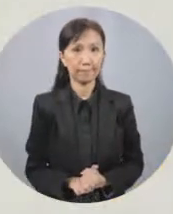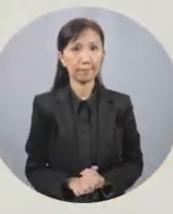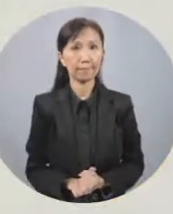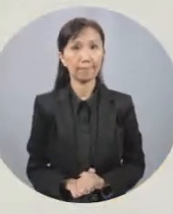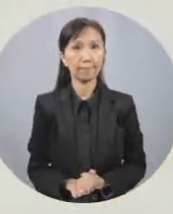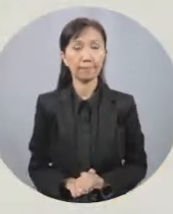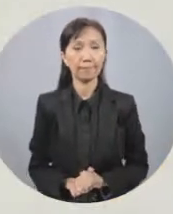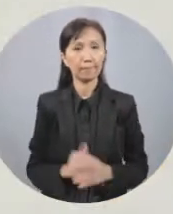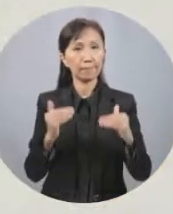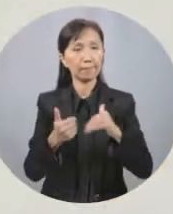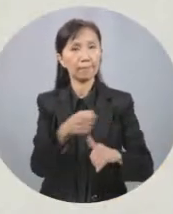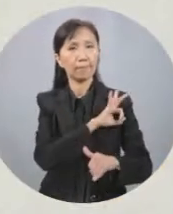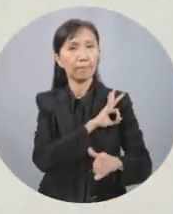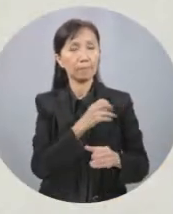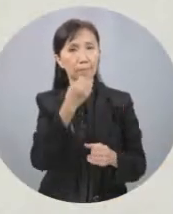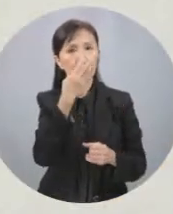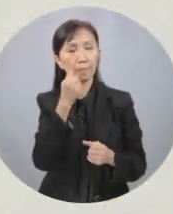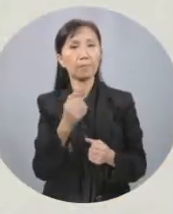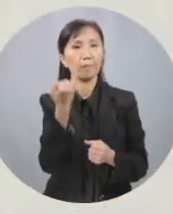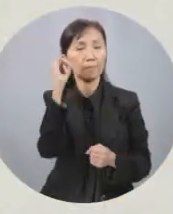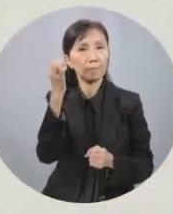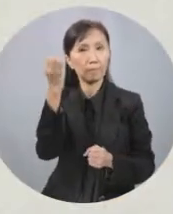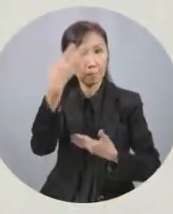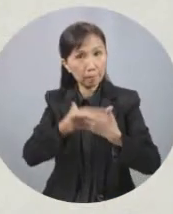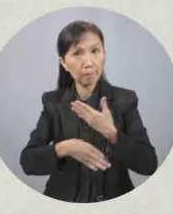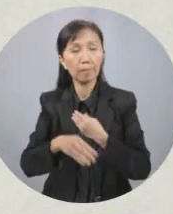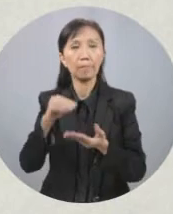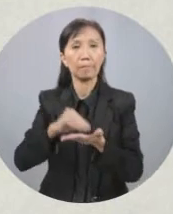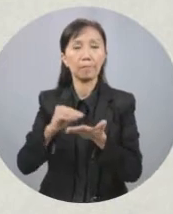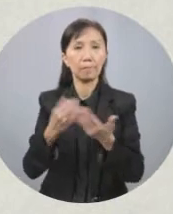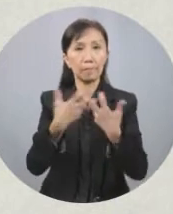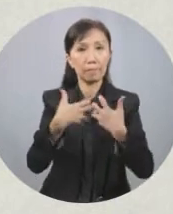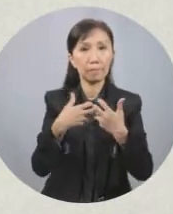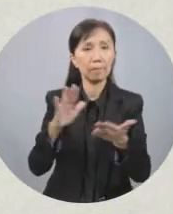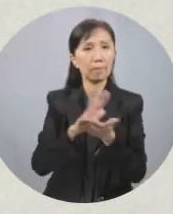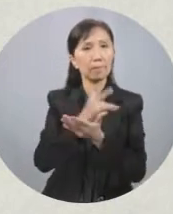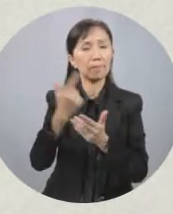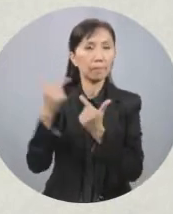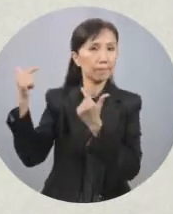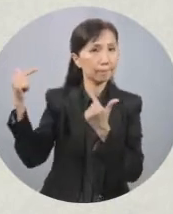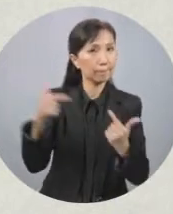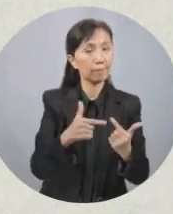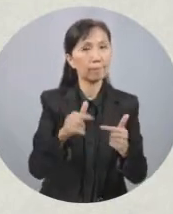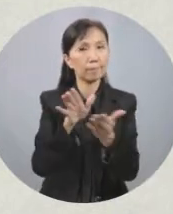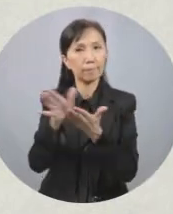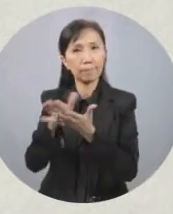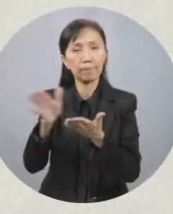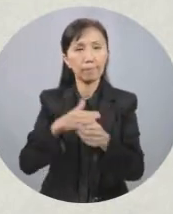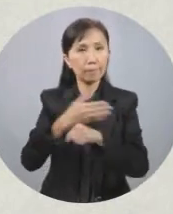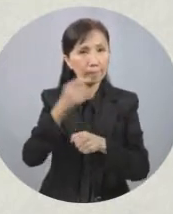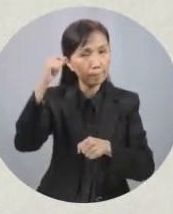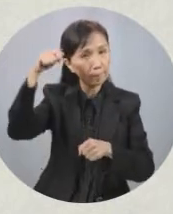statutory body to enforce the Anti-discrimination Ordinances in Hong Kong, the EOC has been committed to eliminating all